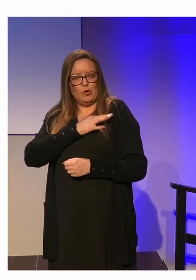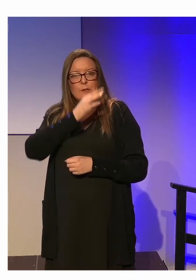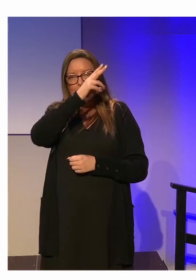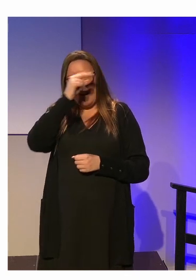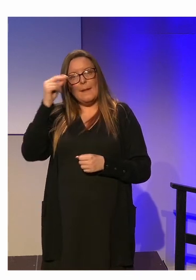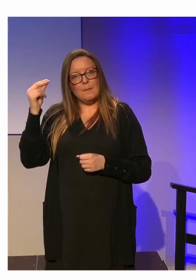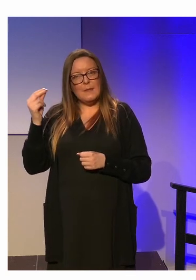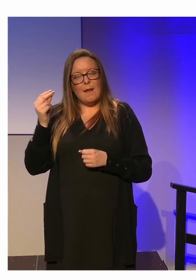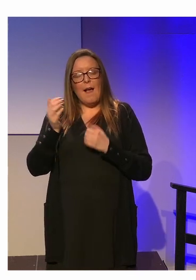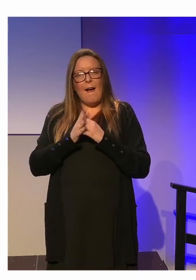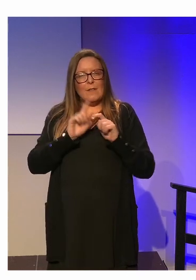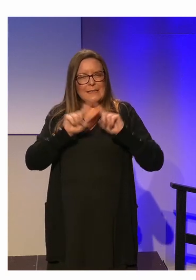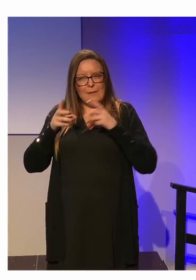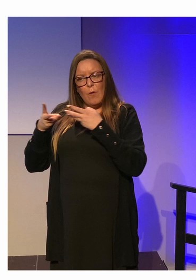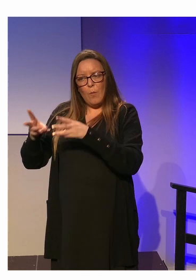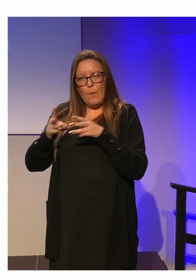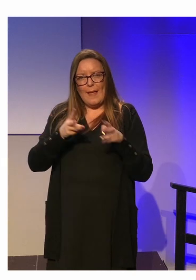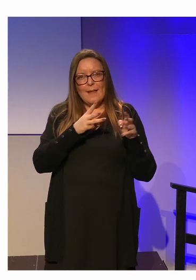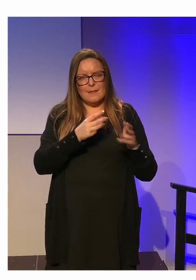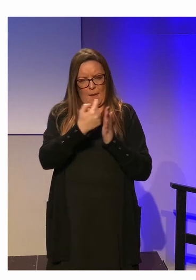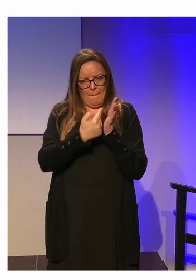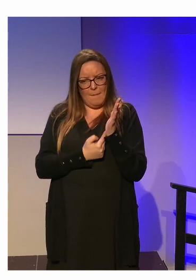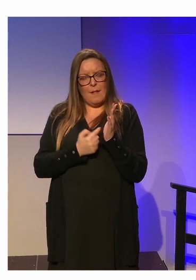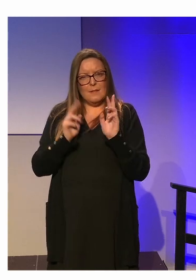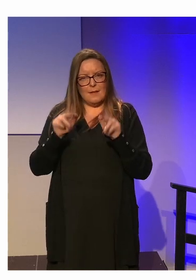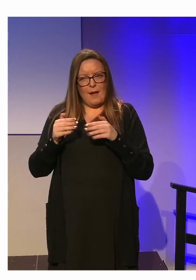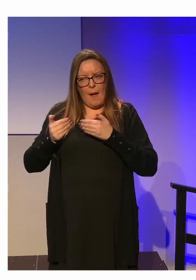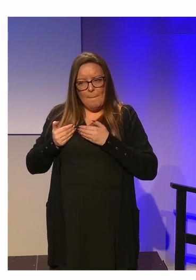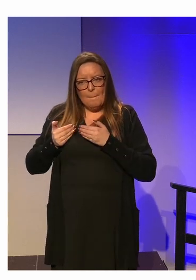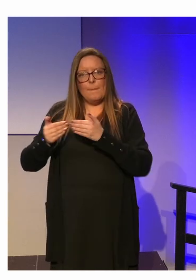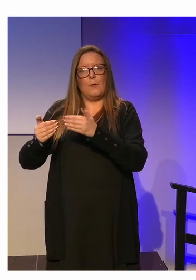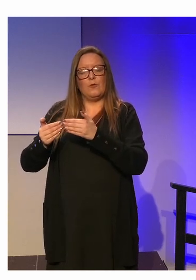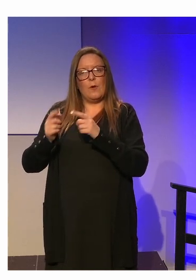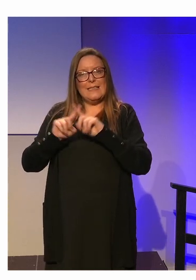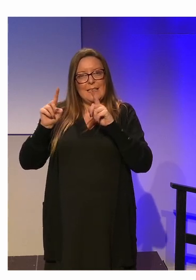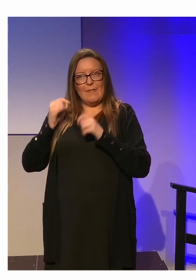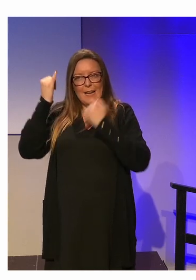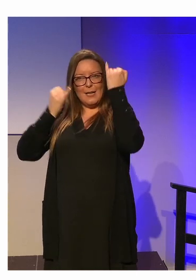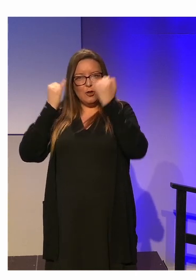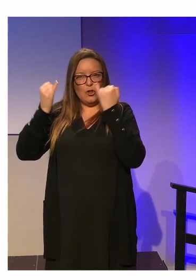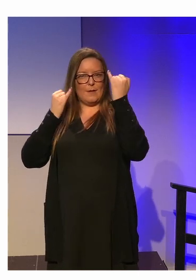of the ways that policy can push forward different types of initiatives.